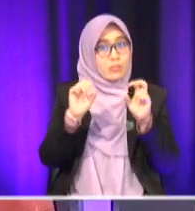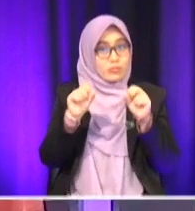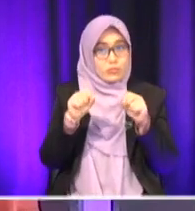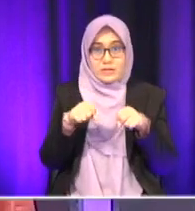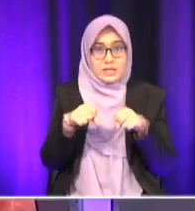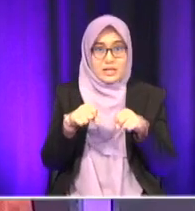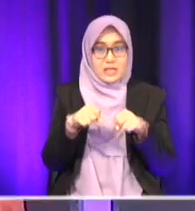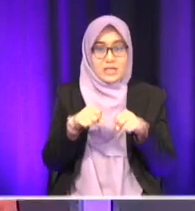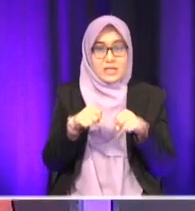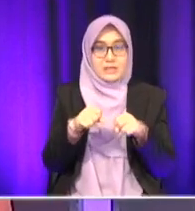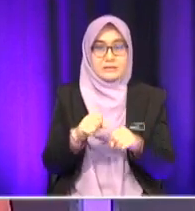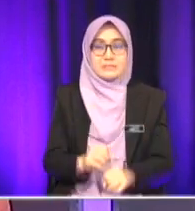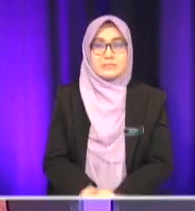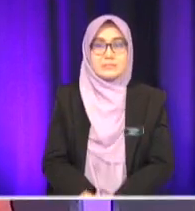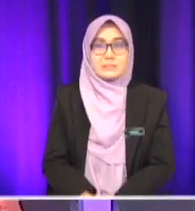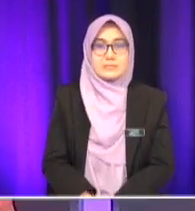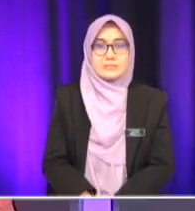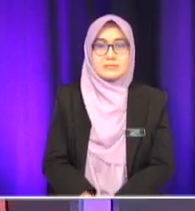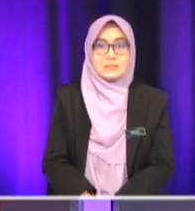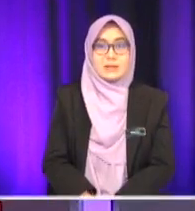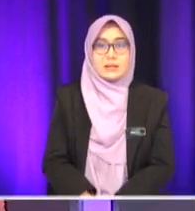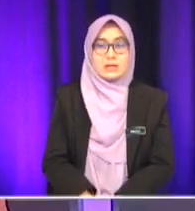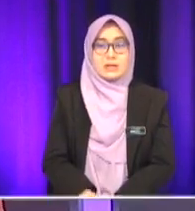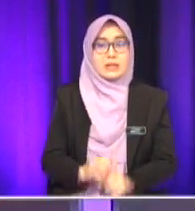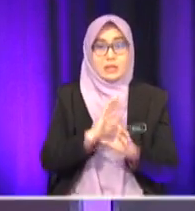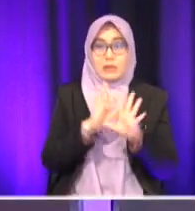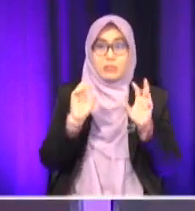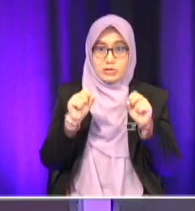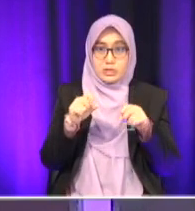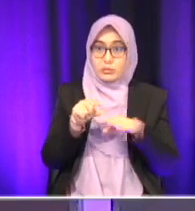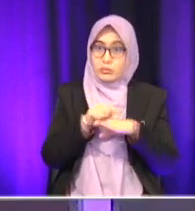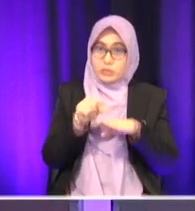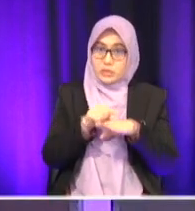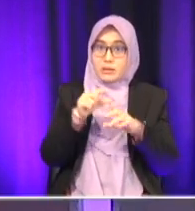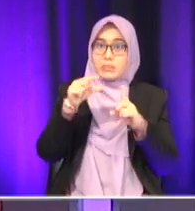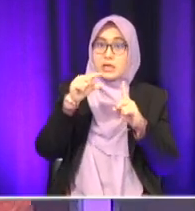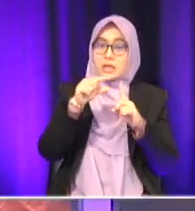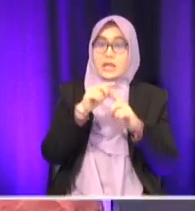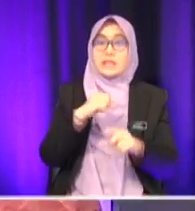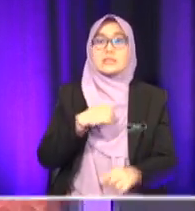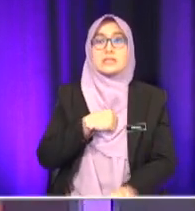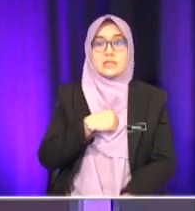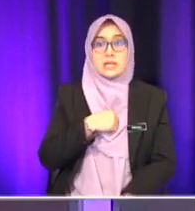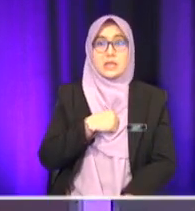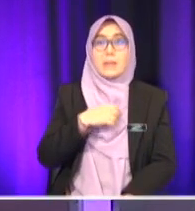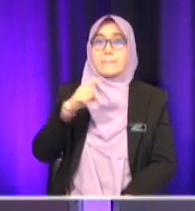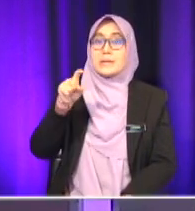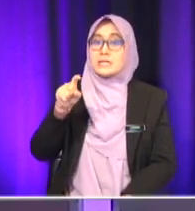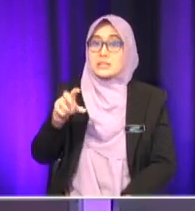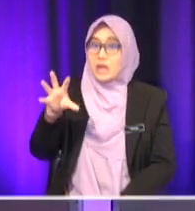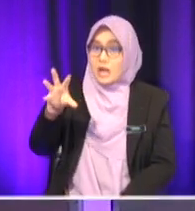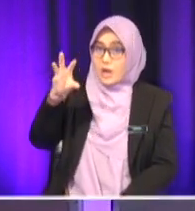That's right. Yeah. So you cannot use your own words. The word must be from the text